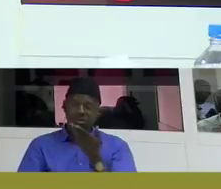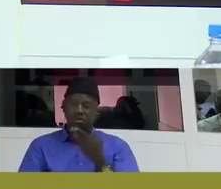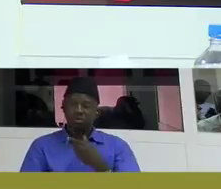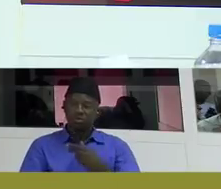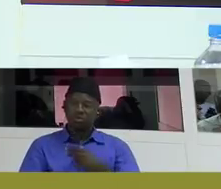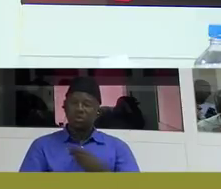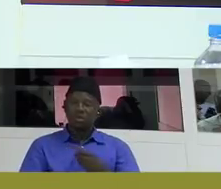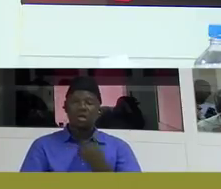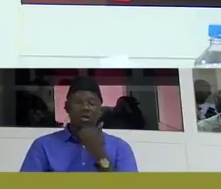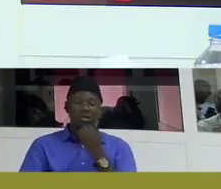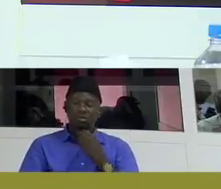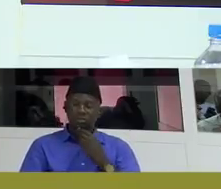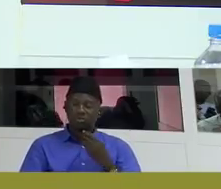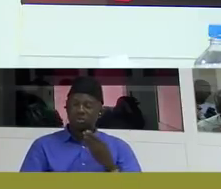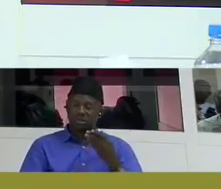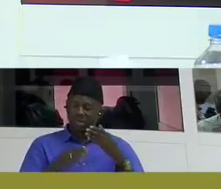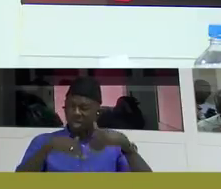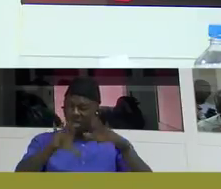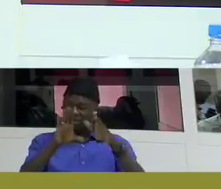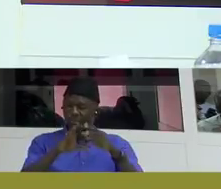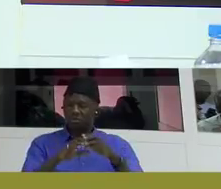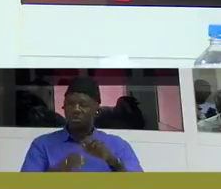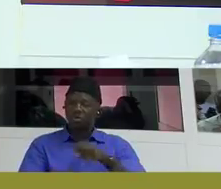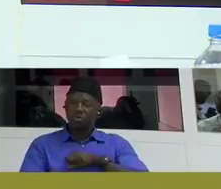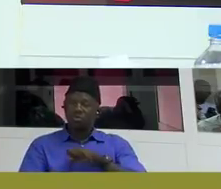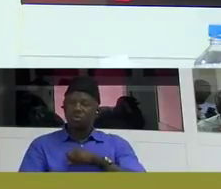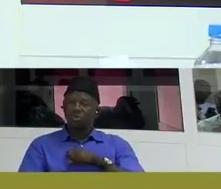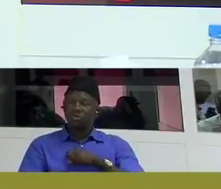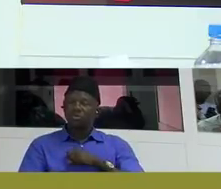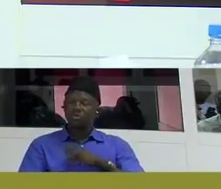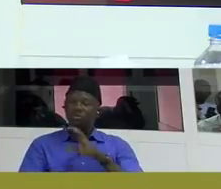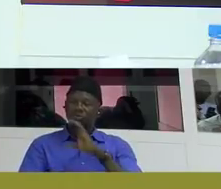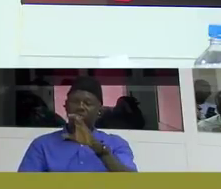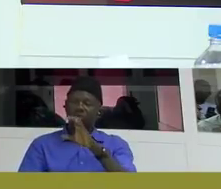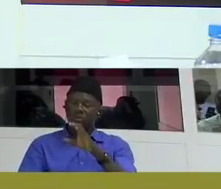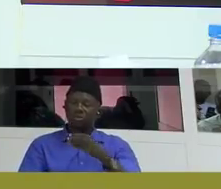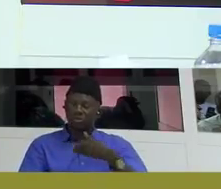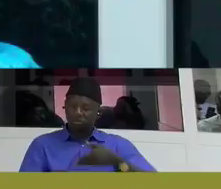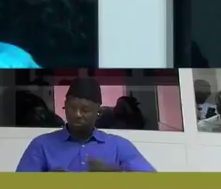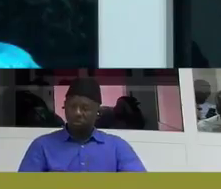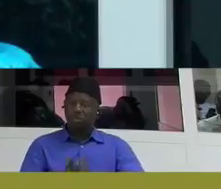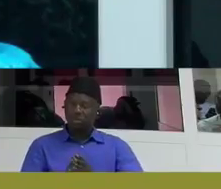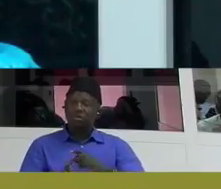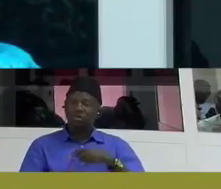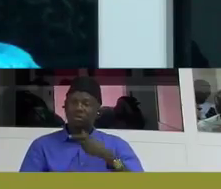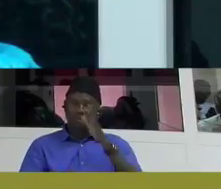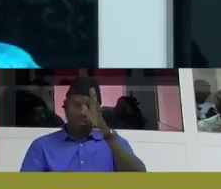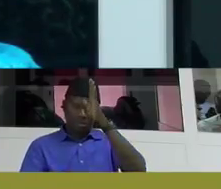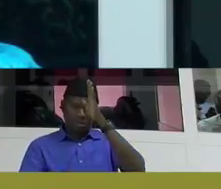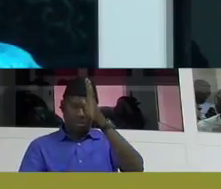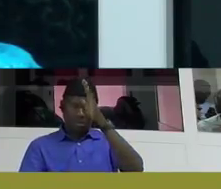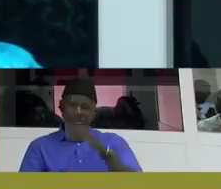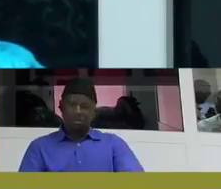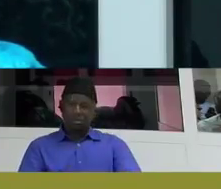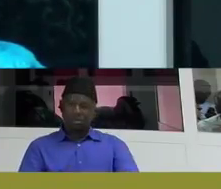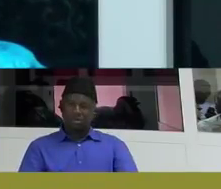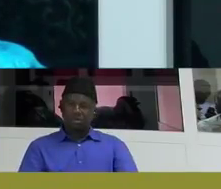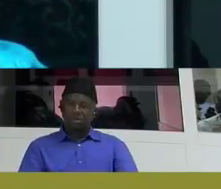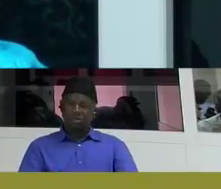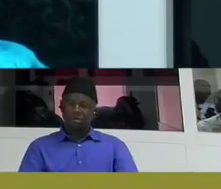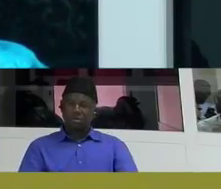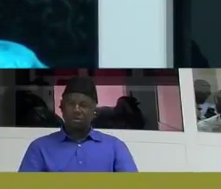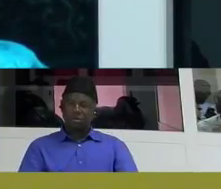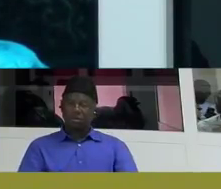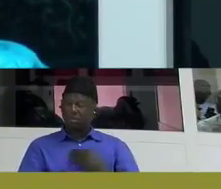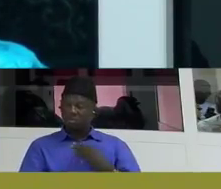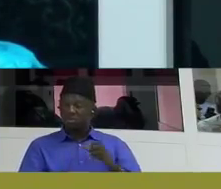his own country of birth in India. Is he exiled from India? He was exiled from India,